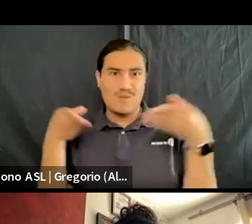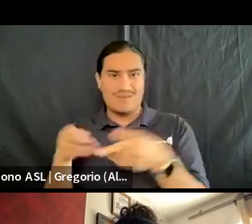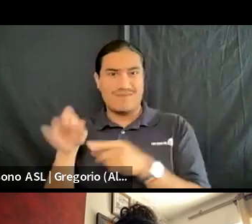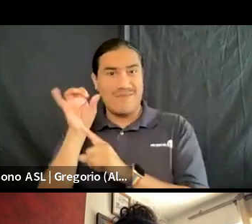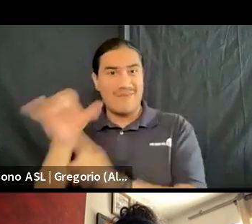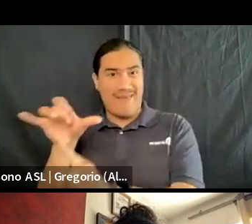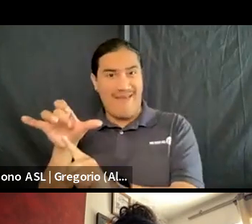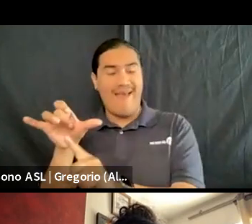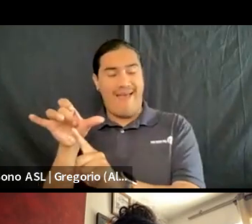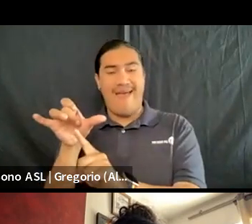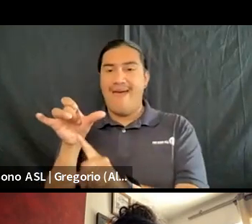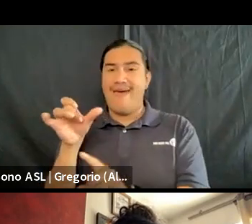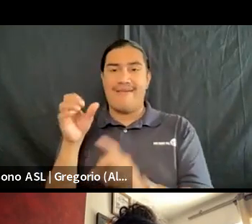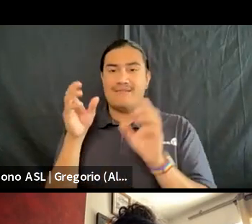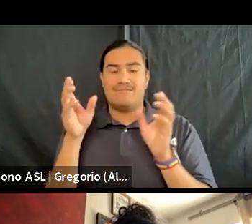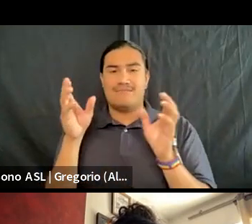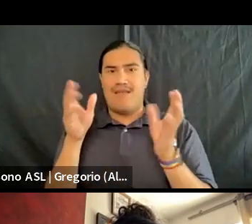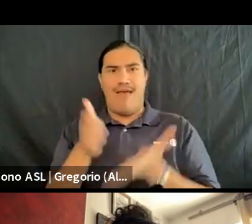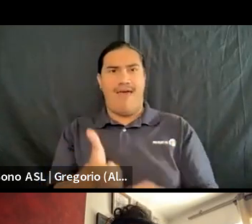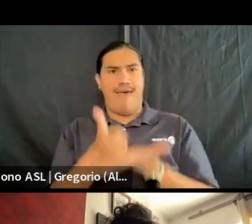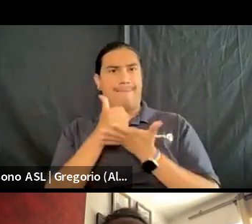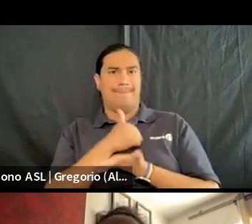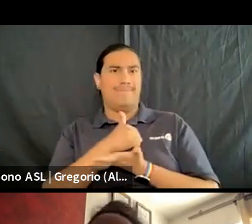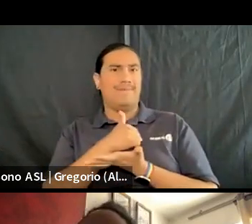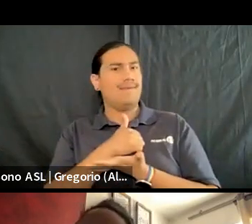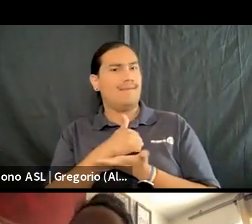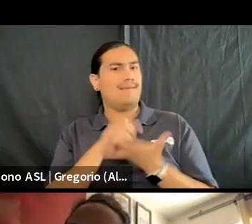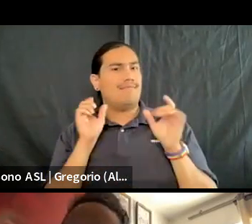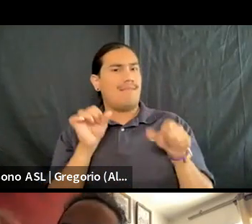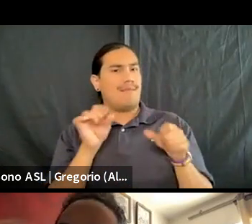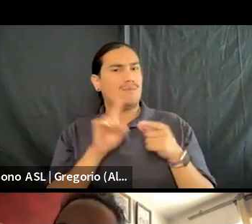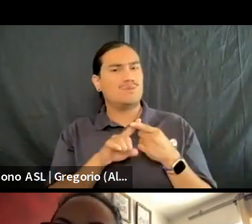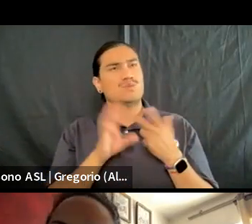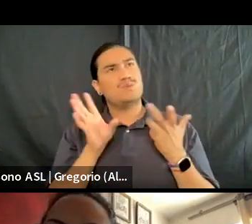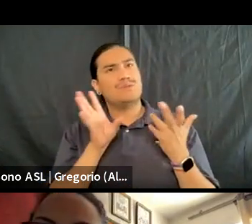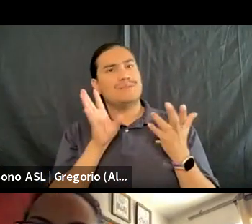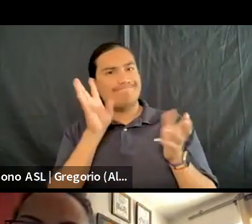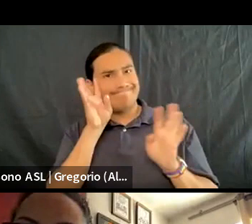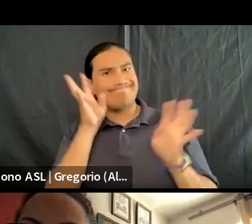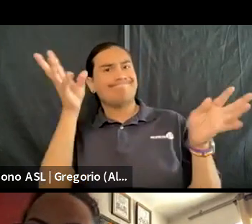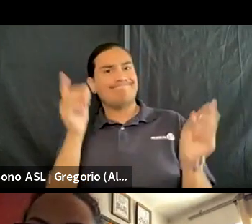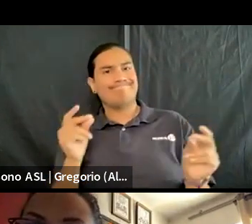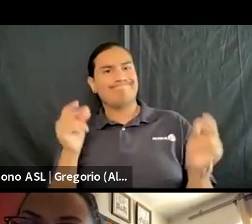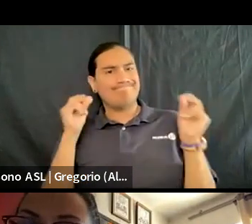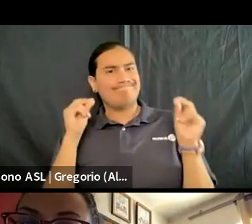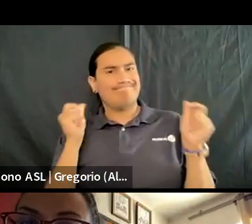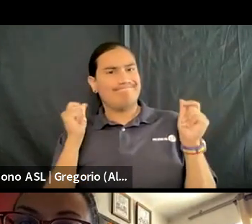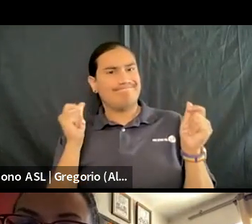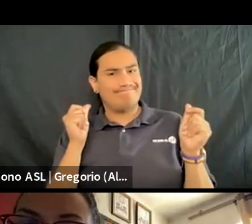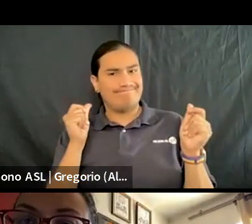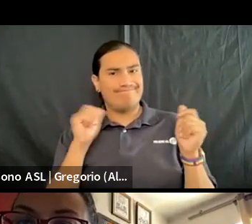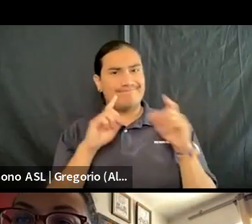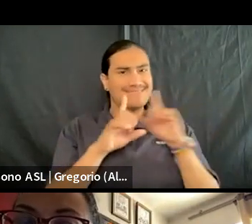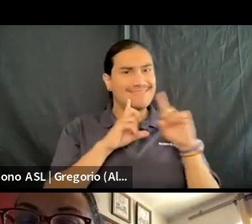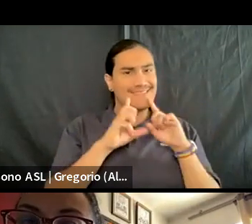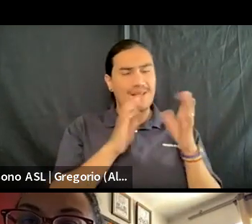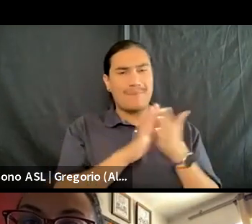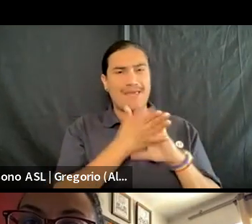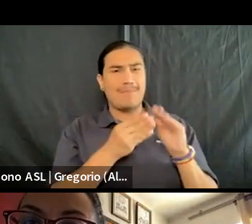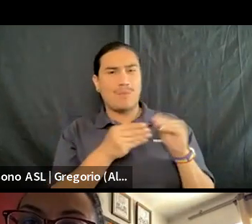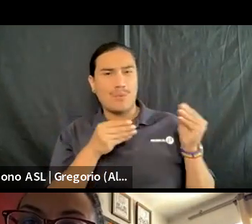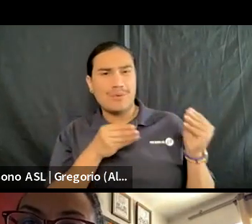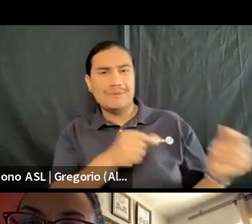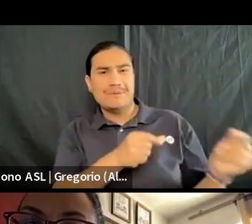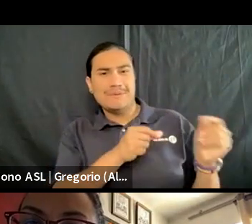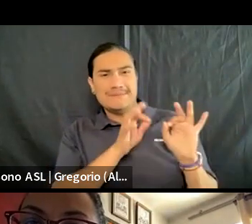scene, it enabled me to bump, you know, quickly write the dialogue. It just made it that much simpler